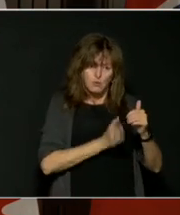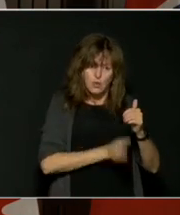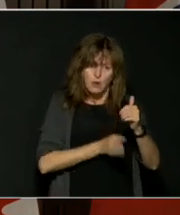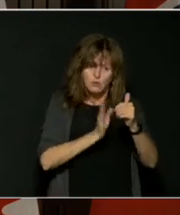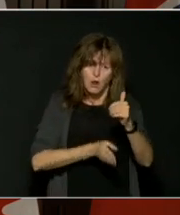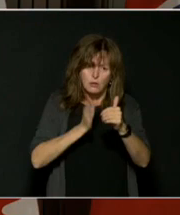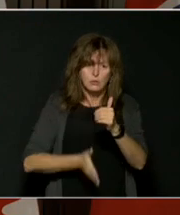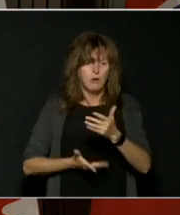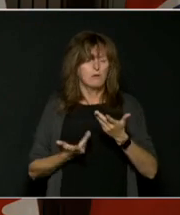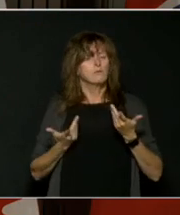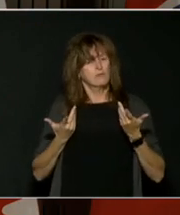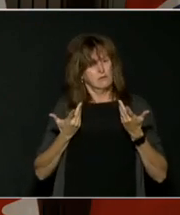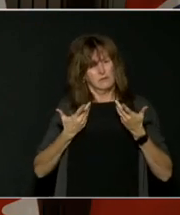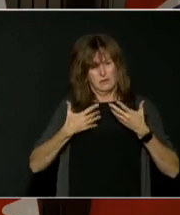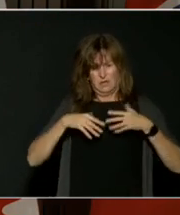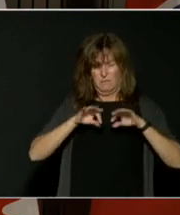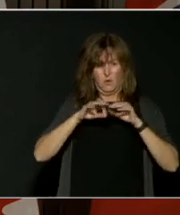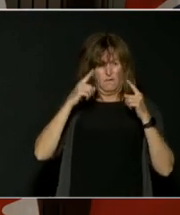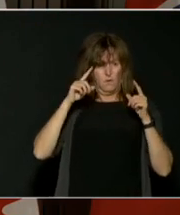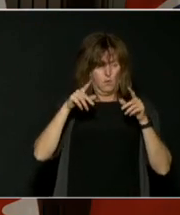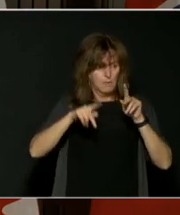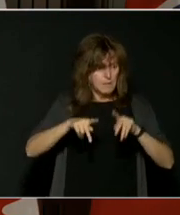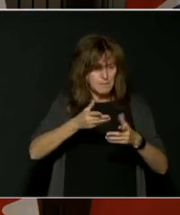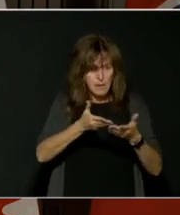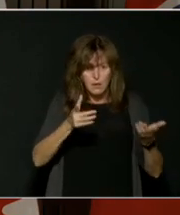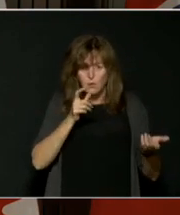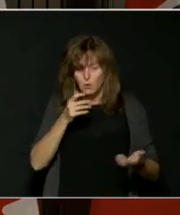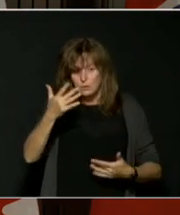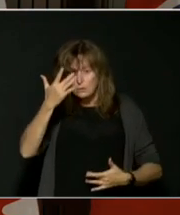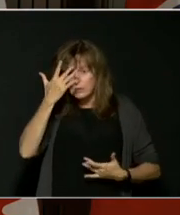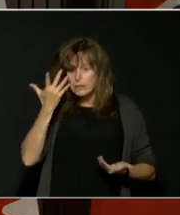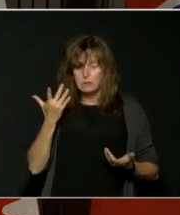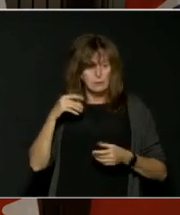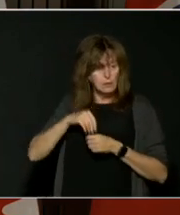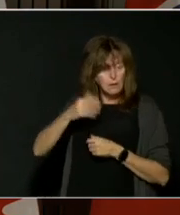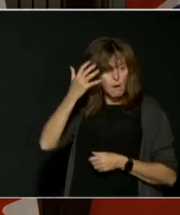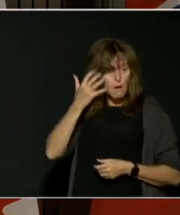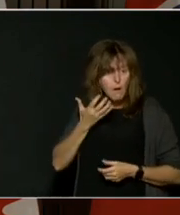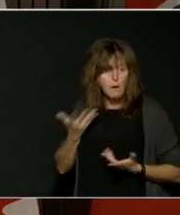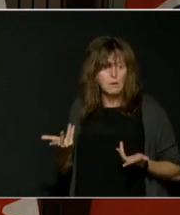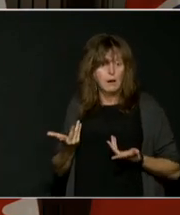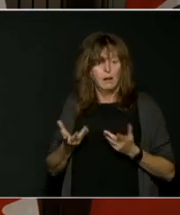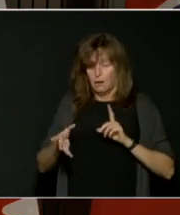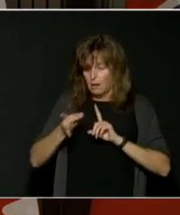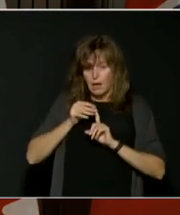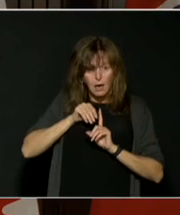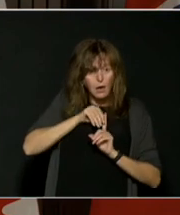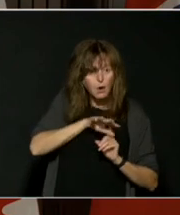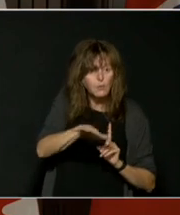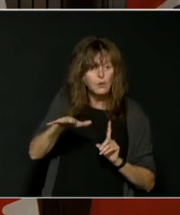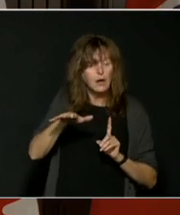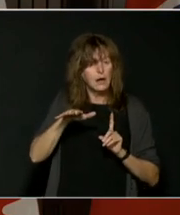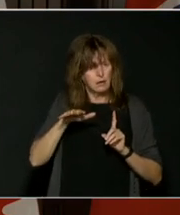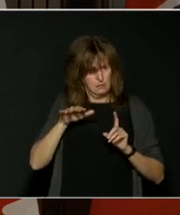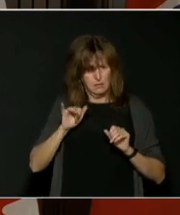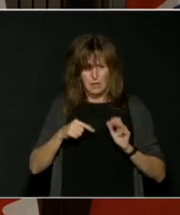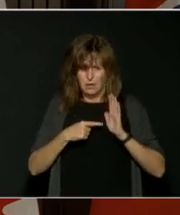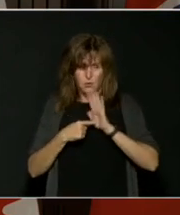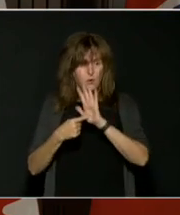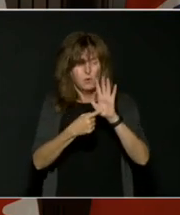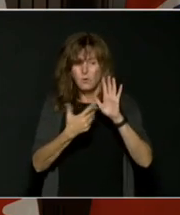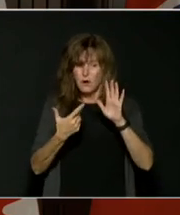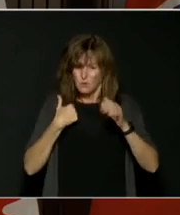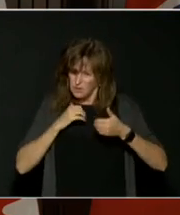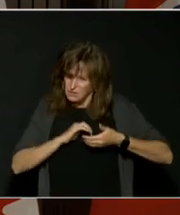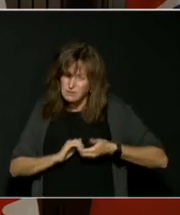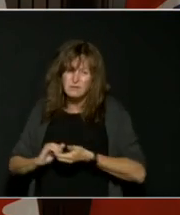hospitals, outbreaks, etc. So I think it's a testament to the common cause and really understanding that it